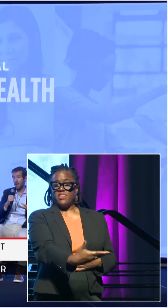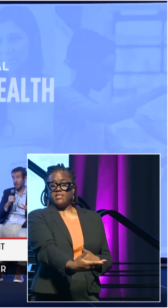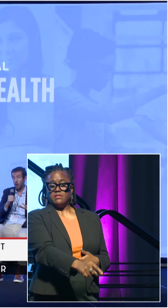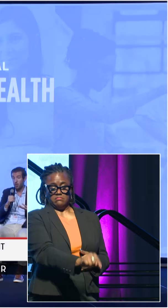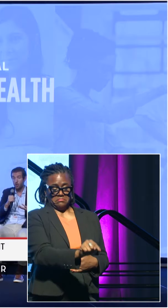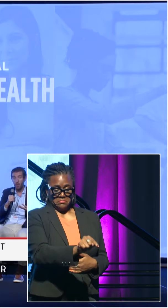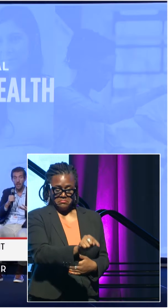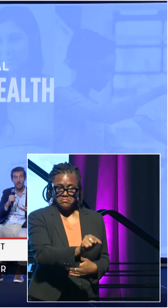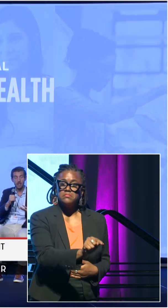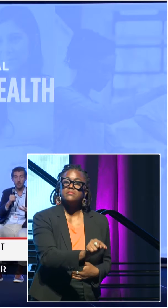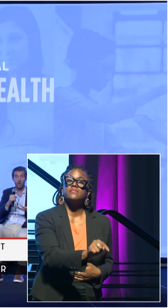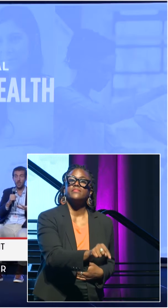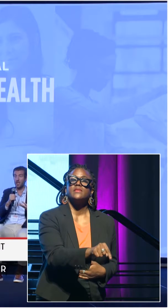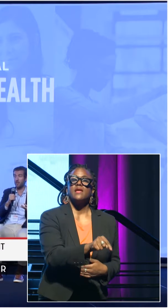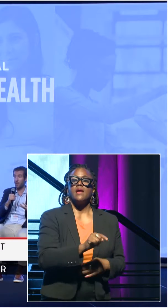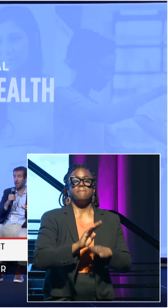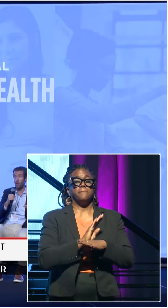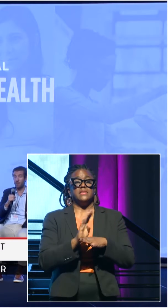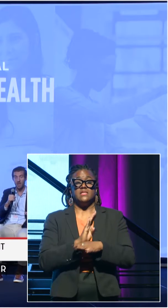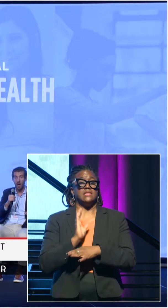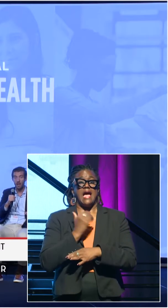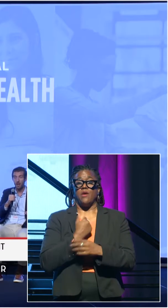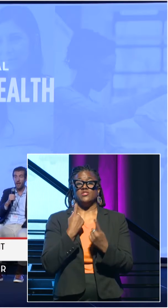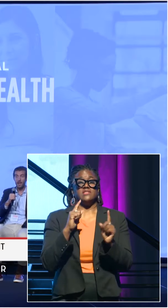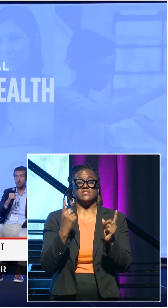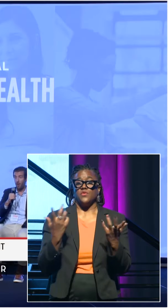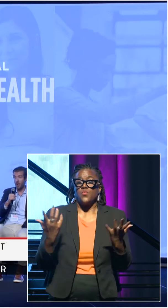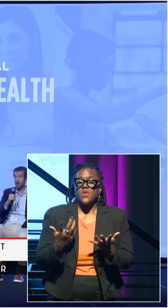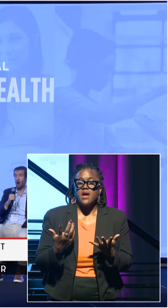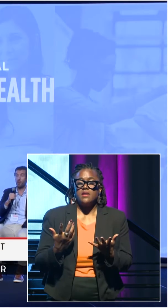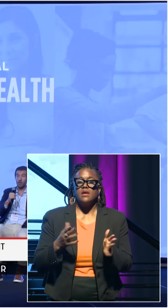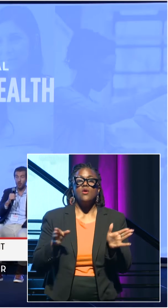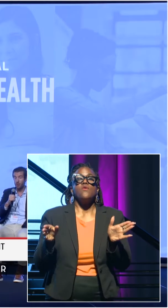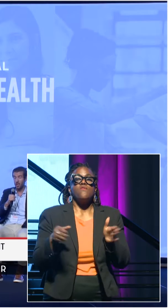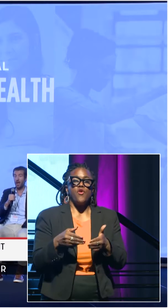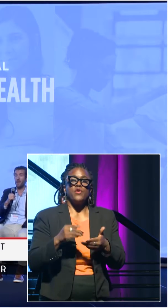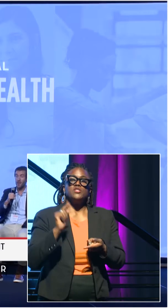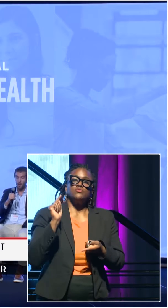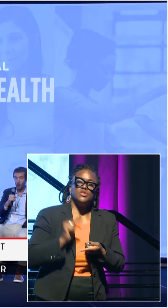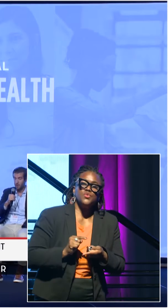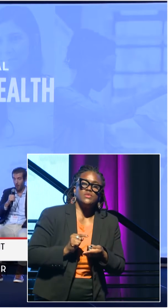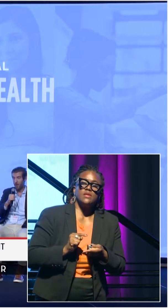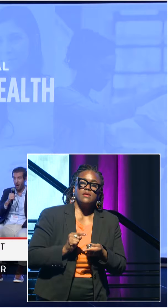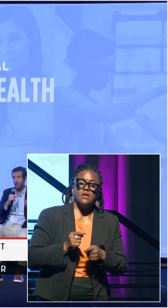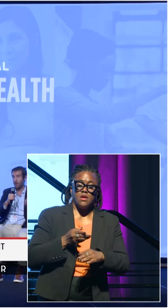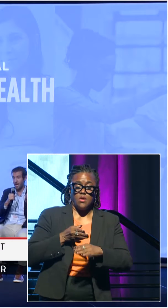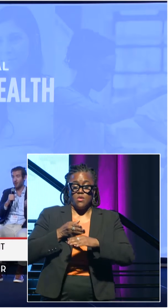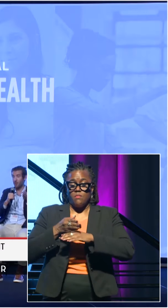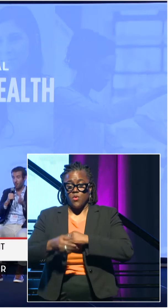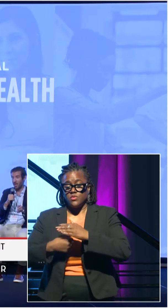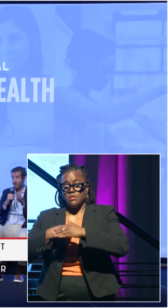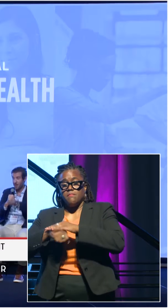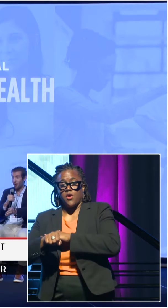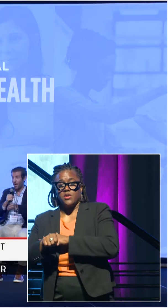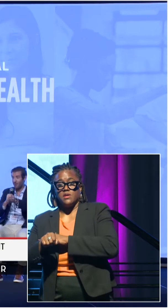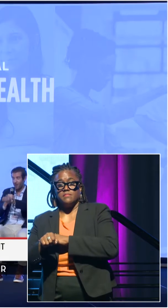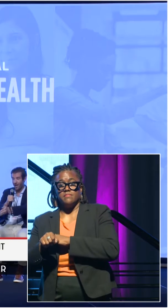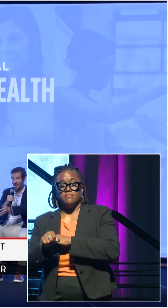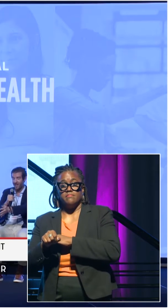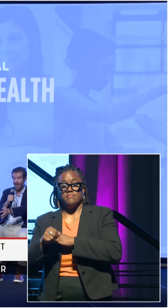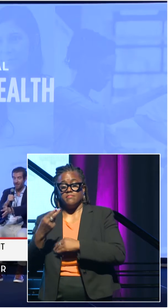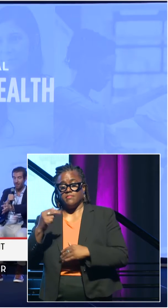And that, to tell you the truth, our business, the most successful thing that we've done is focus on reducing postpartum hypertension